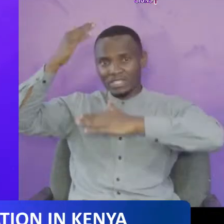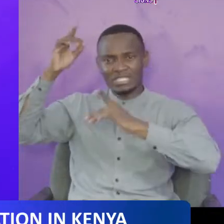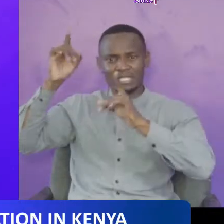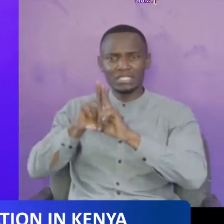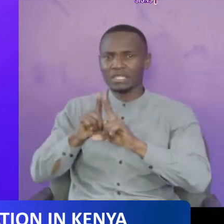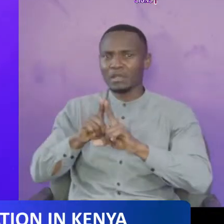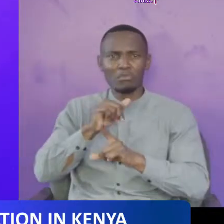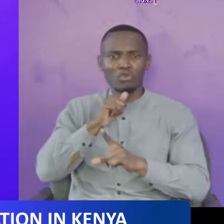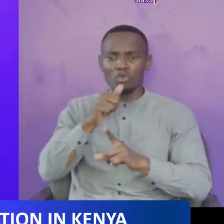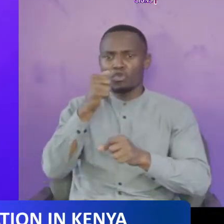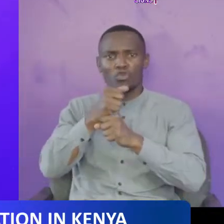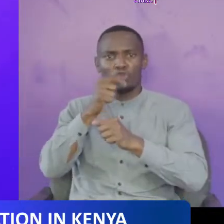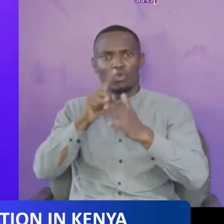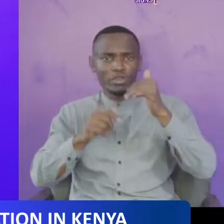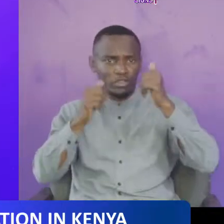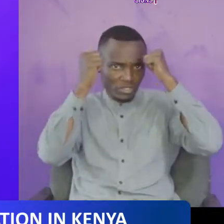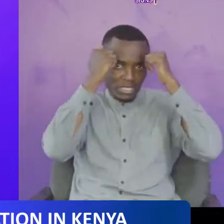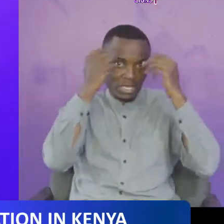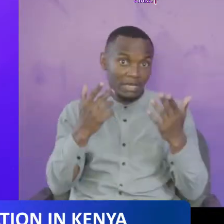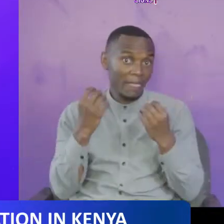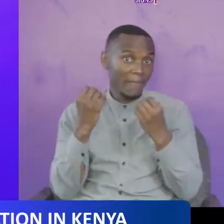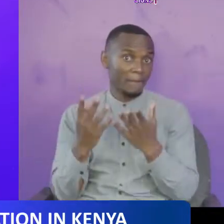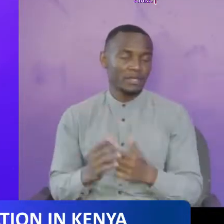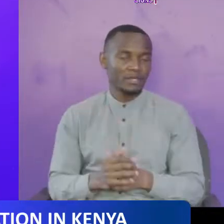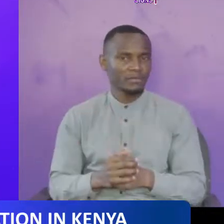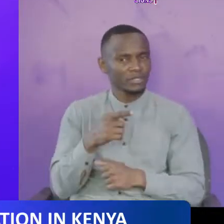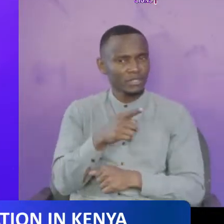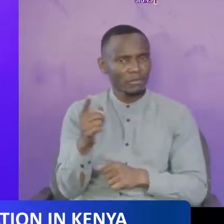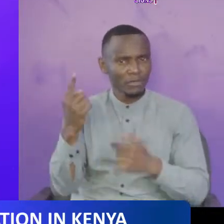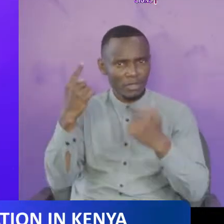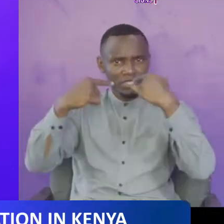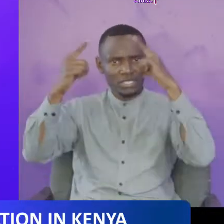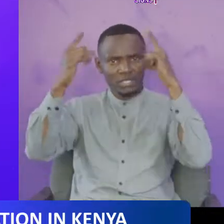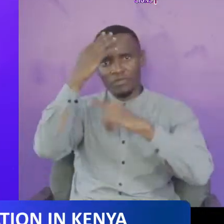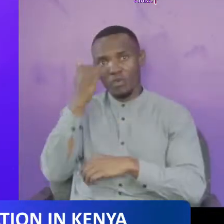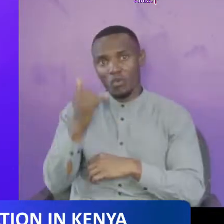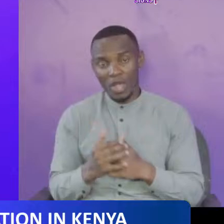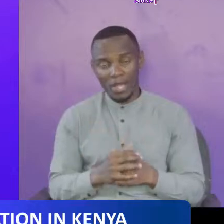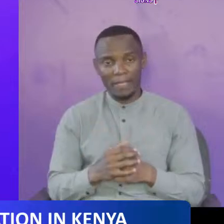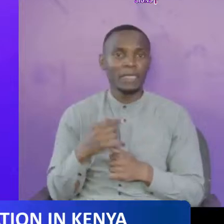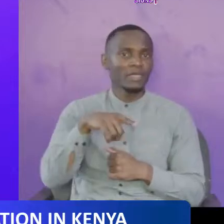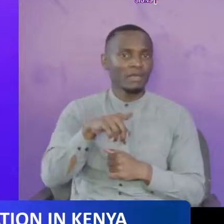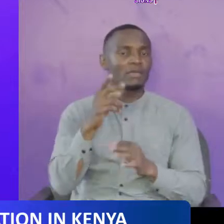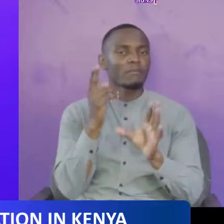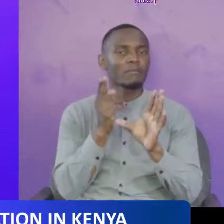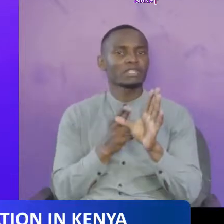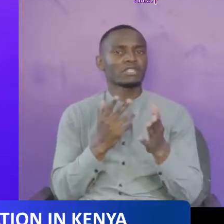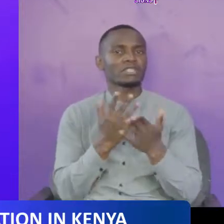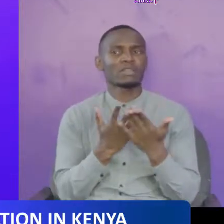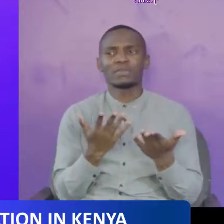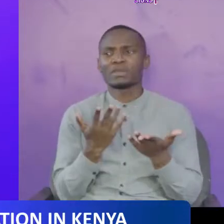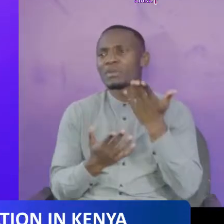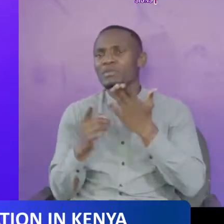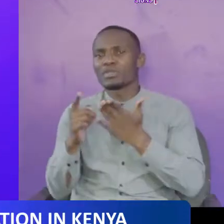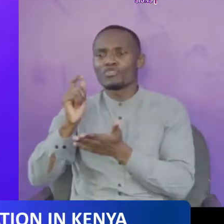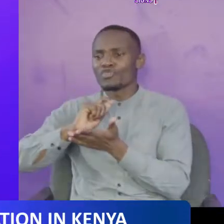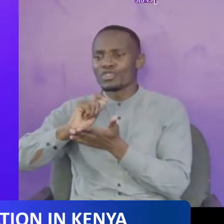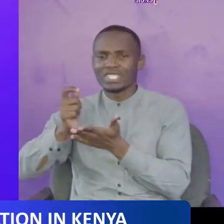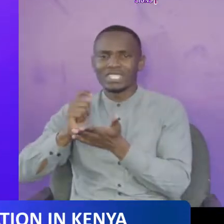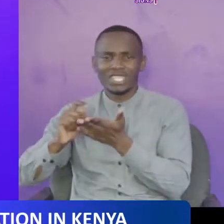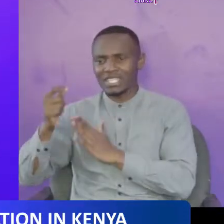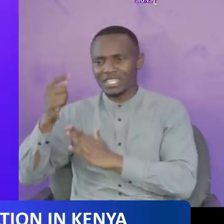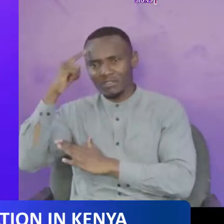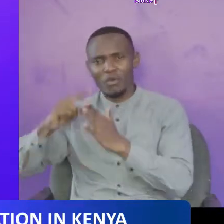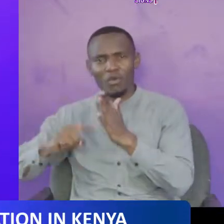That is also true. But why are they thriving? They're thriving because they were part of something. You are the secretary of CGH club. You are the